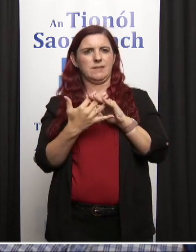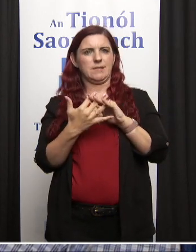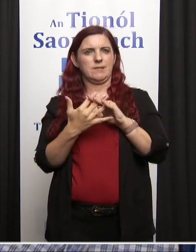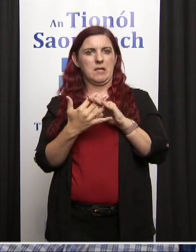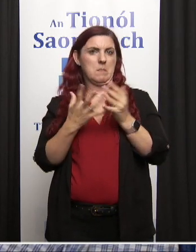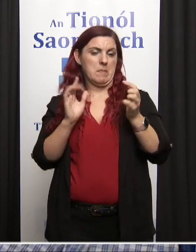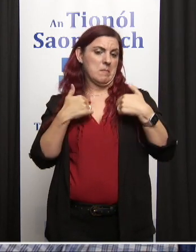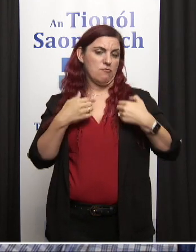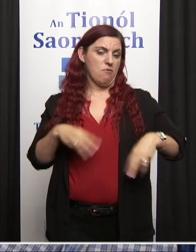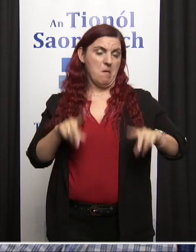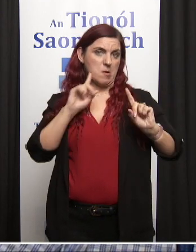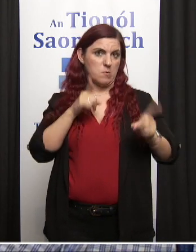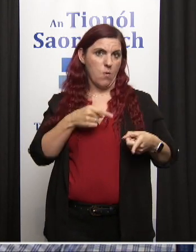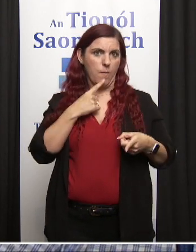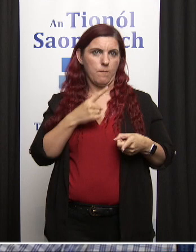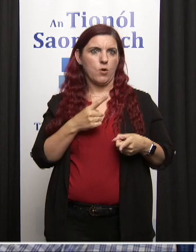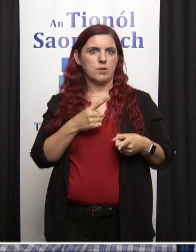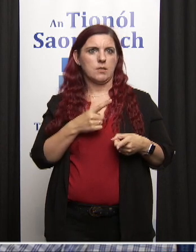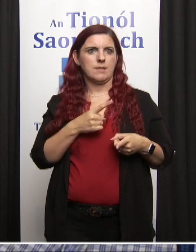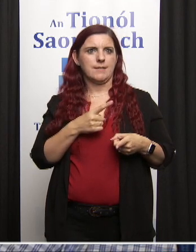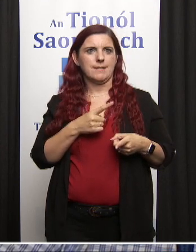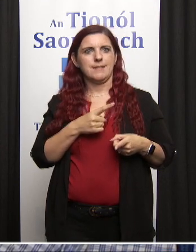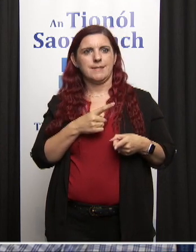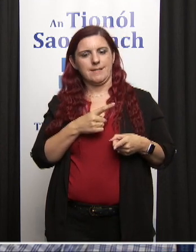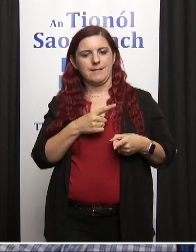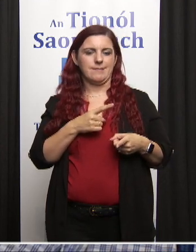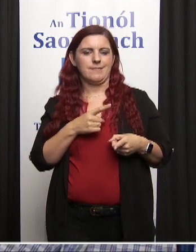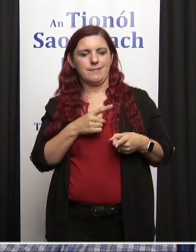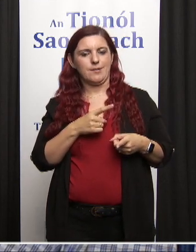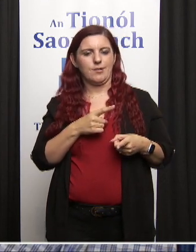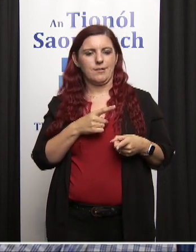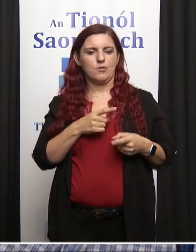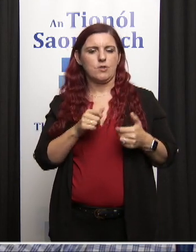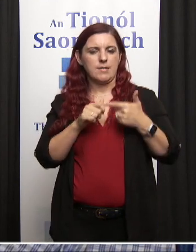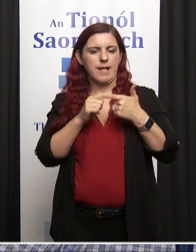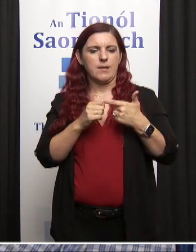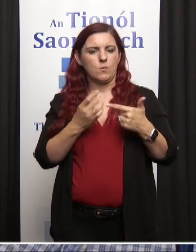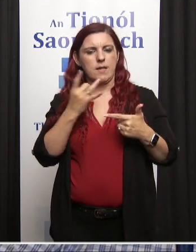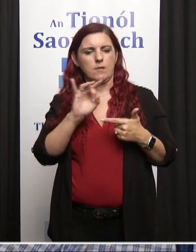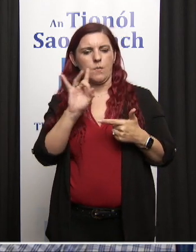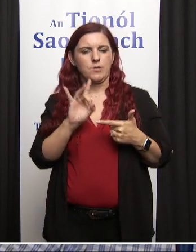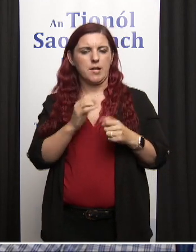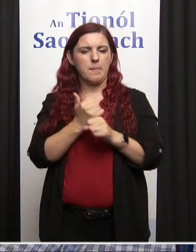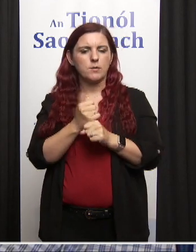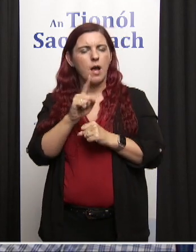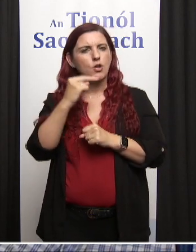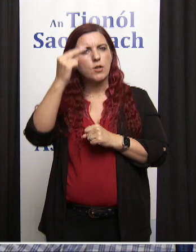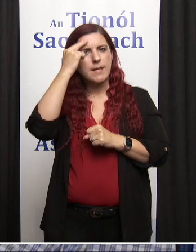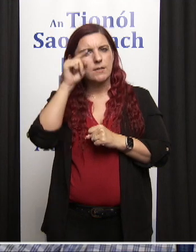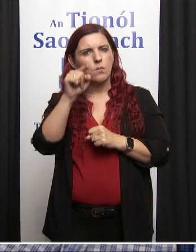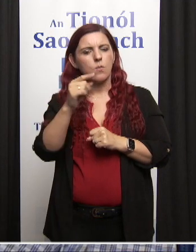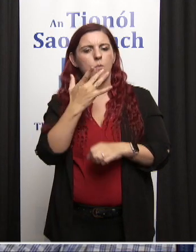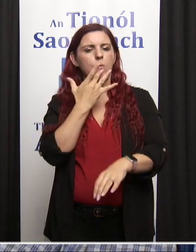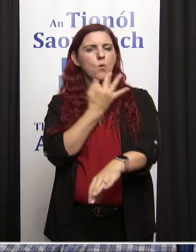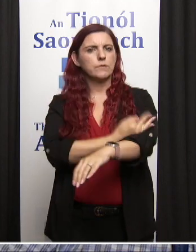could be wrong. Art shaking his head in disagreement. And the second thing I want to just ask a question on, I understand that Waterford